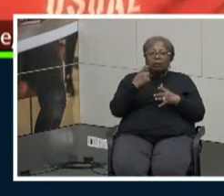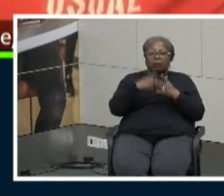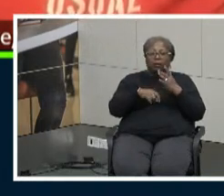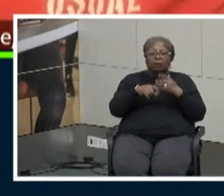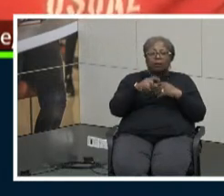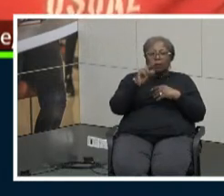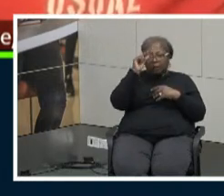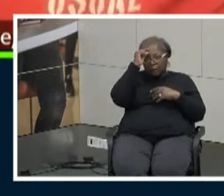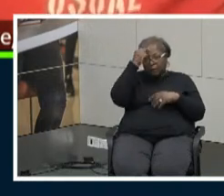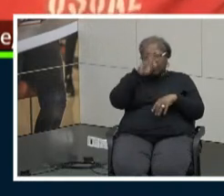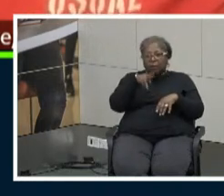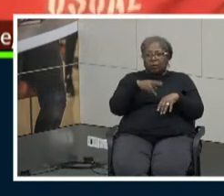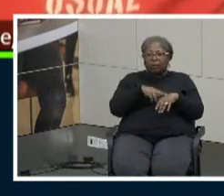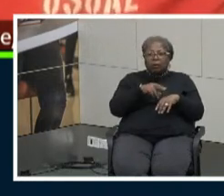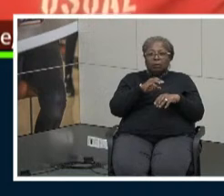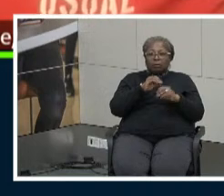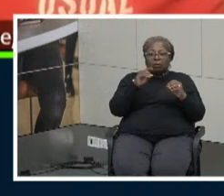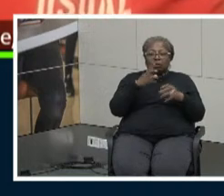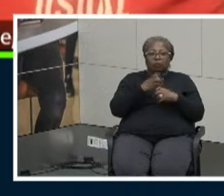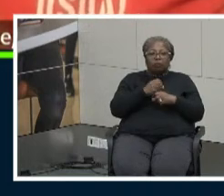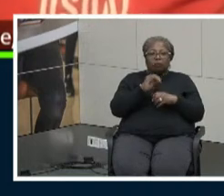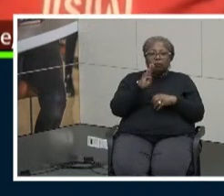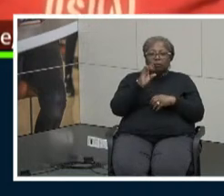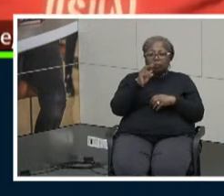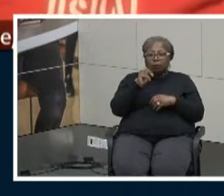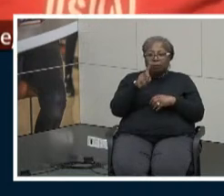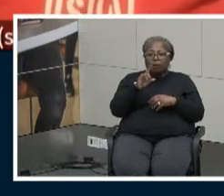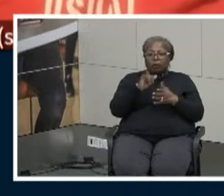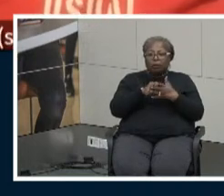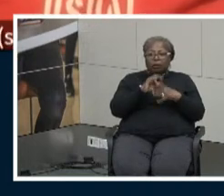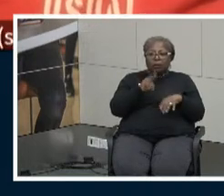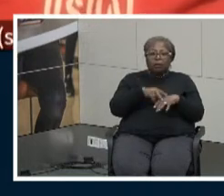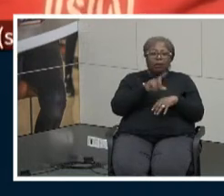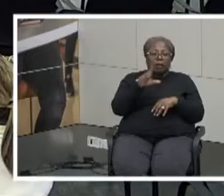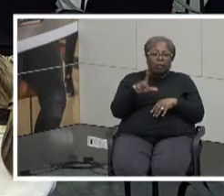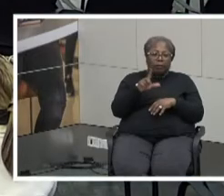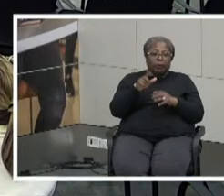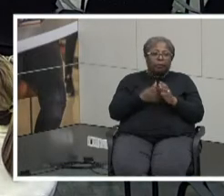an ignorant Nation no trust no bond y'all forgot it's National